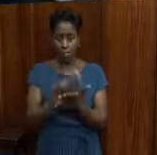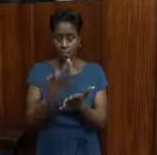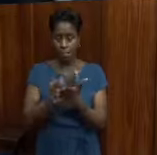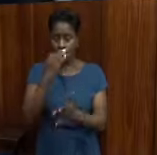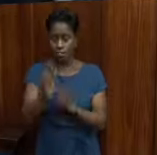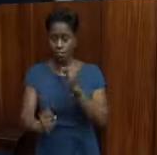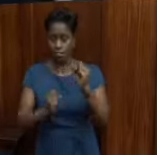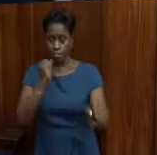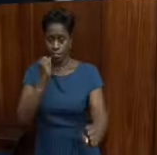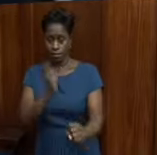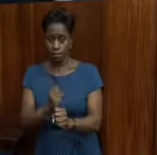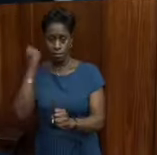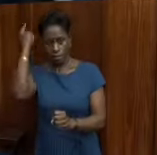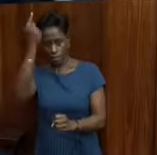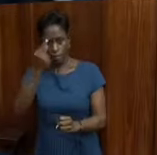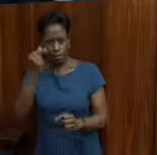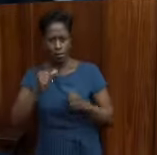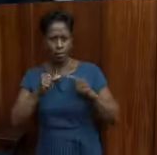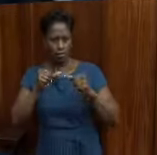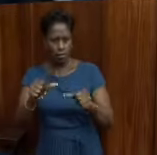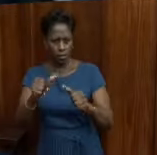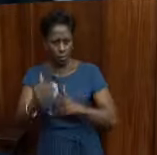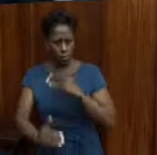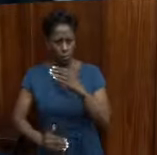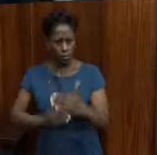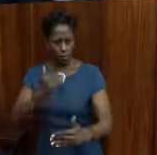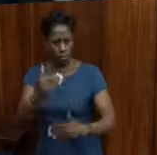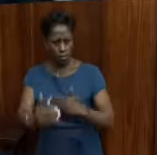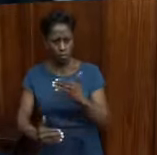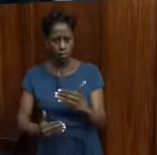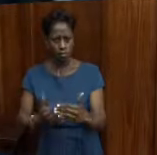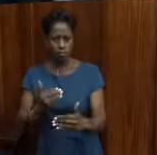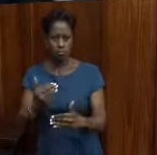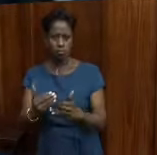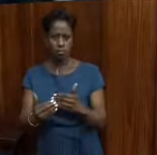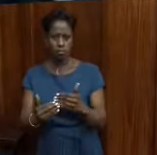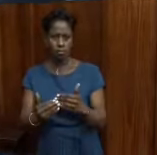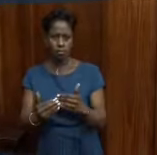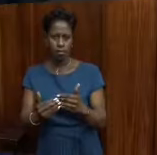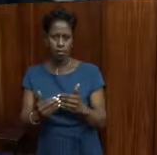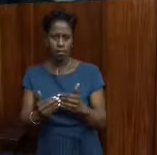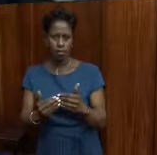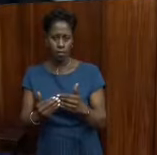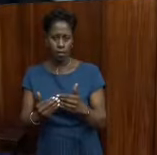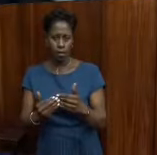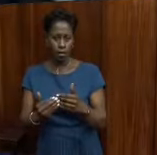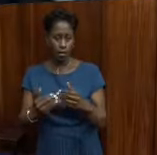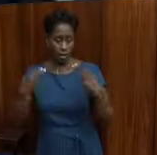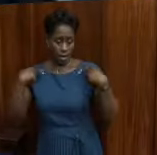will commence the process of implementation of universal